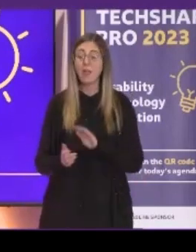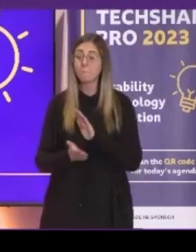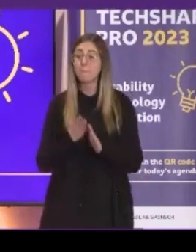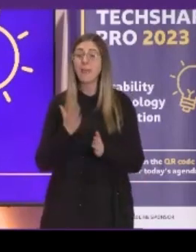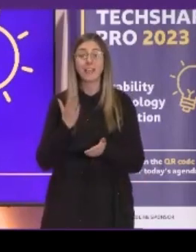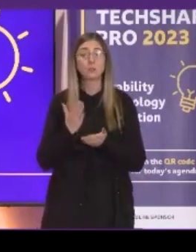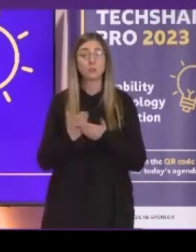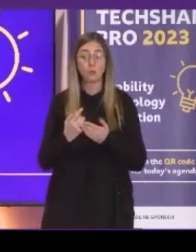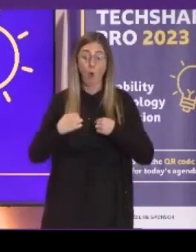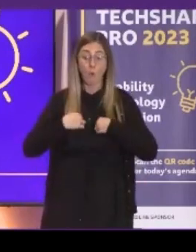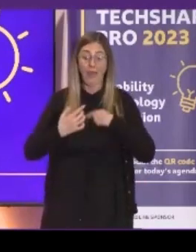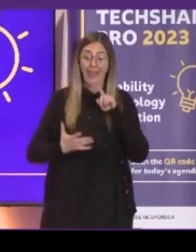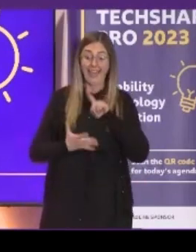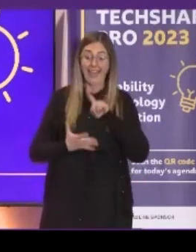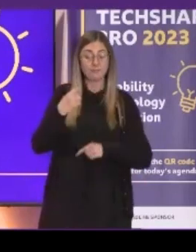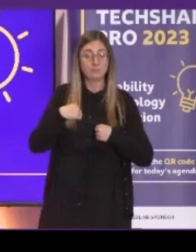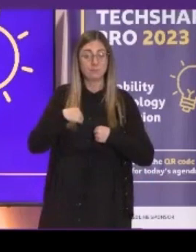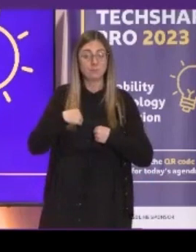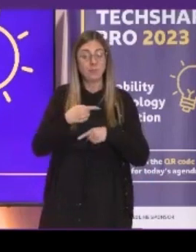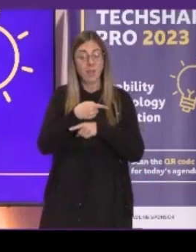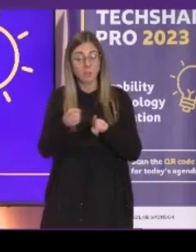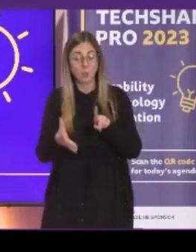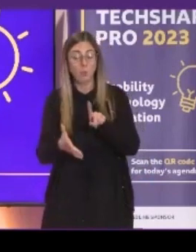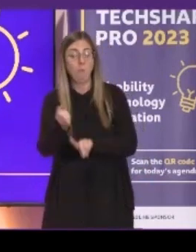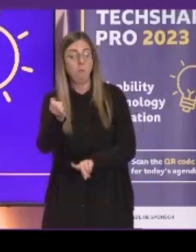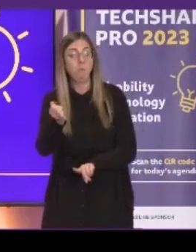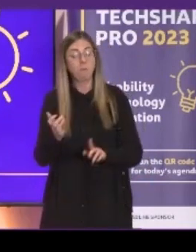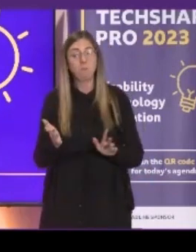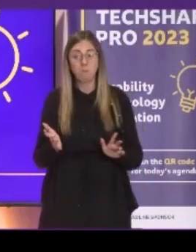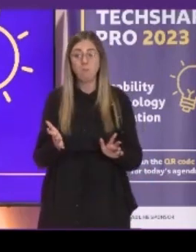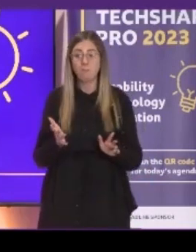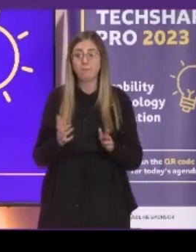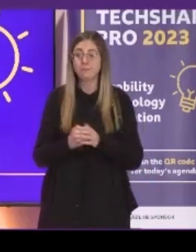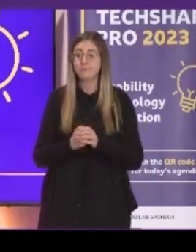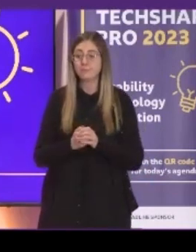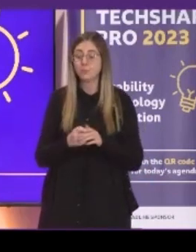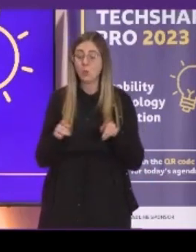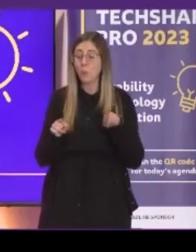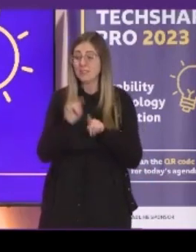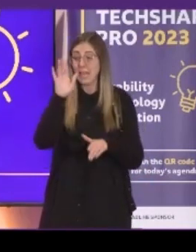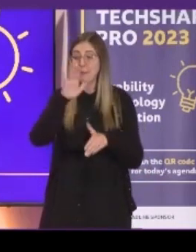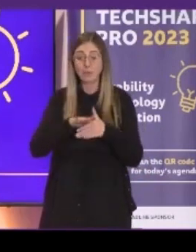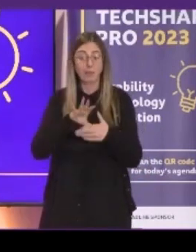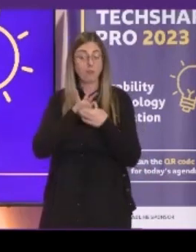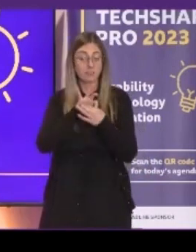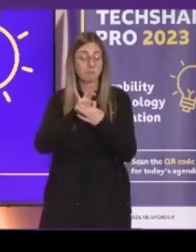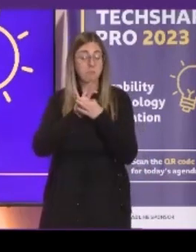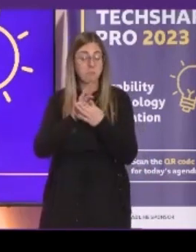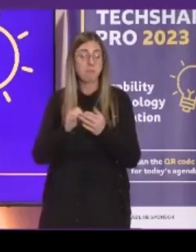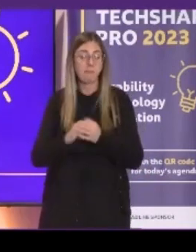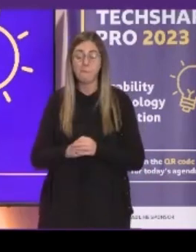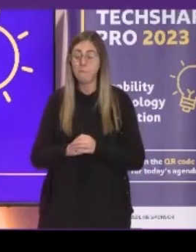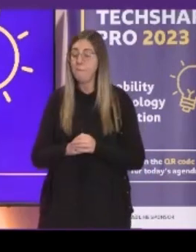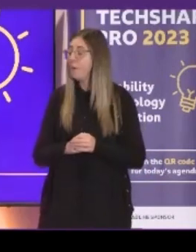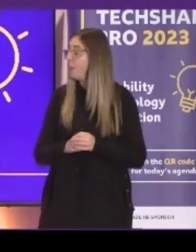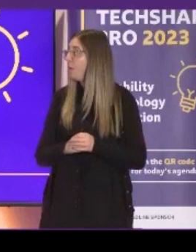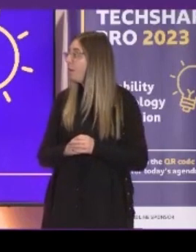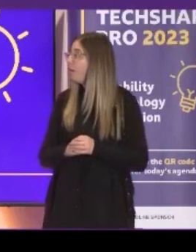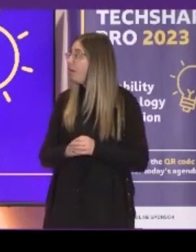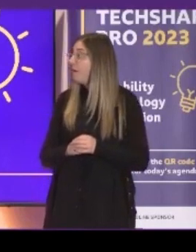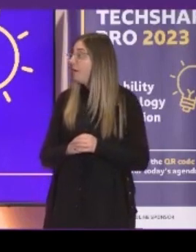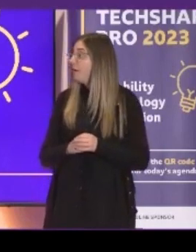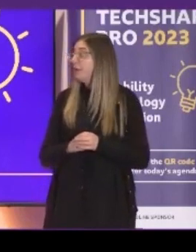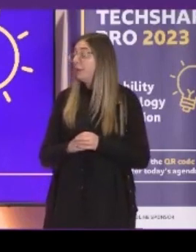we're getting what we need out of it as well, in terms of making sure we're having seamless experiences with our customers. And look,